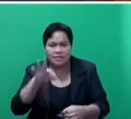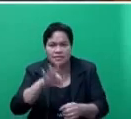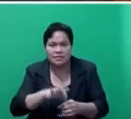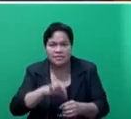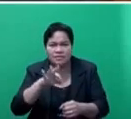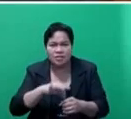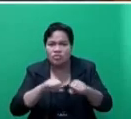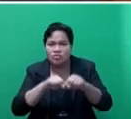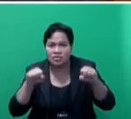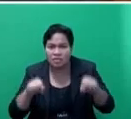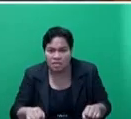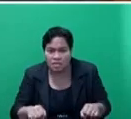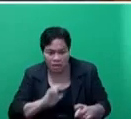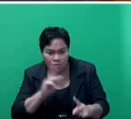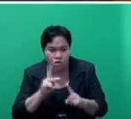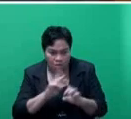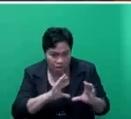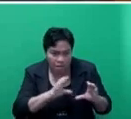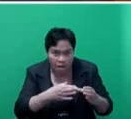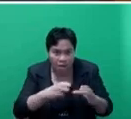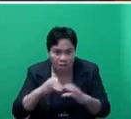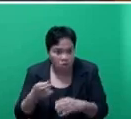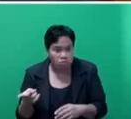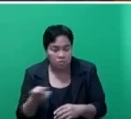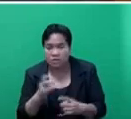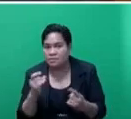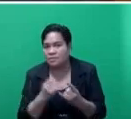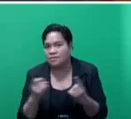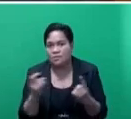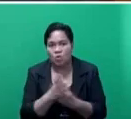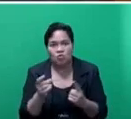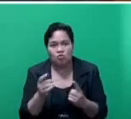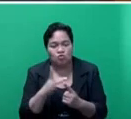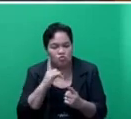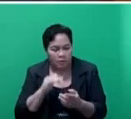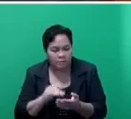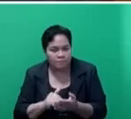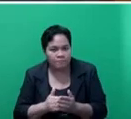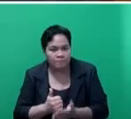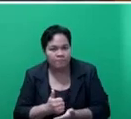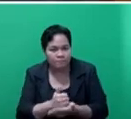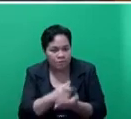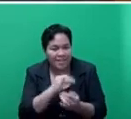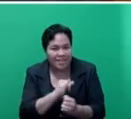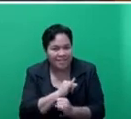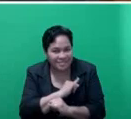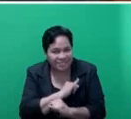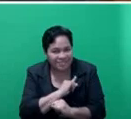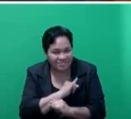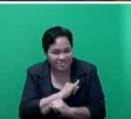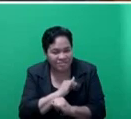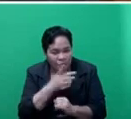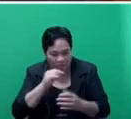electoral systems and political parties are both critical to enhancing electoral integrity and